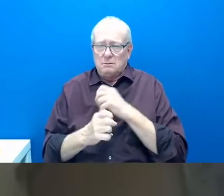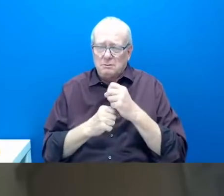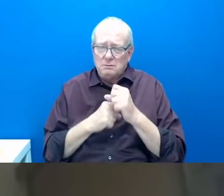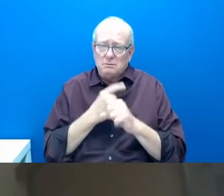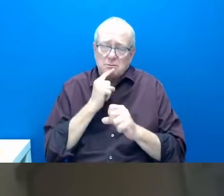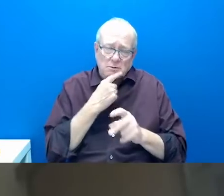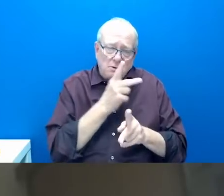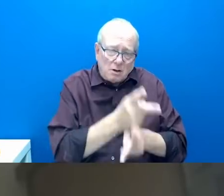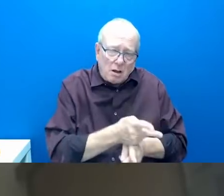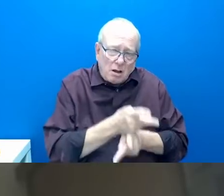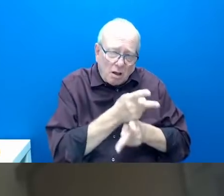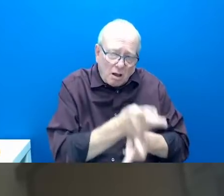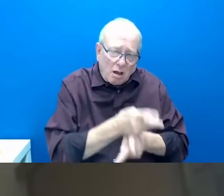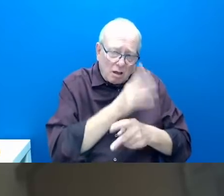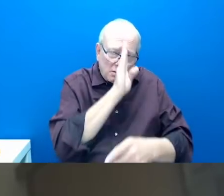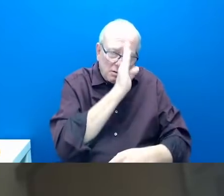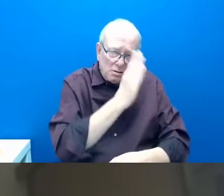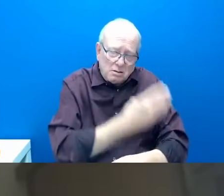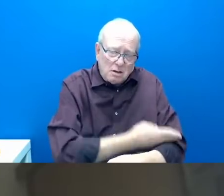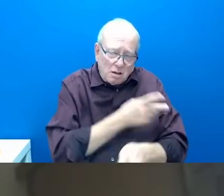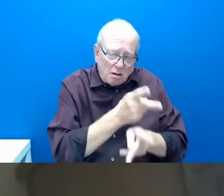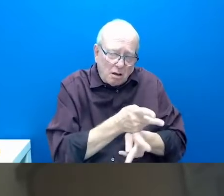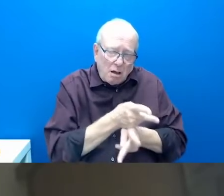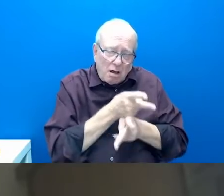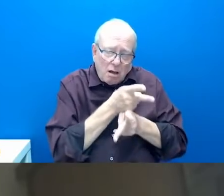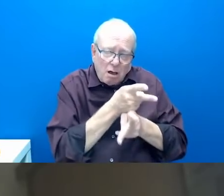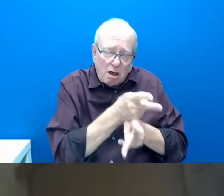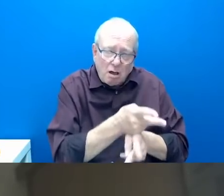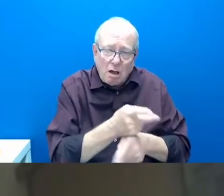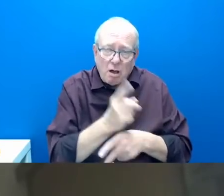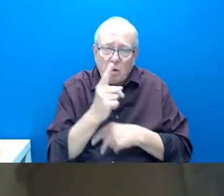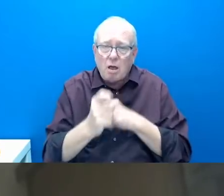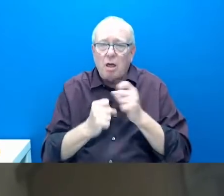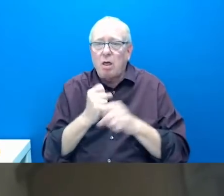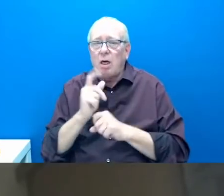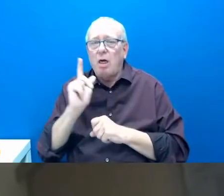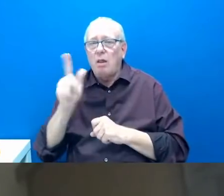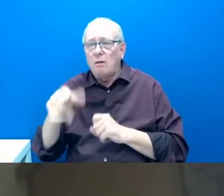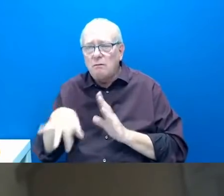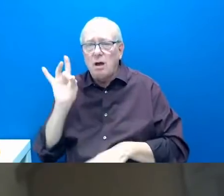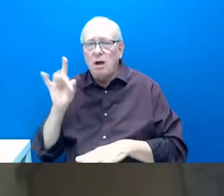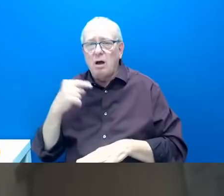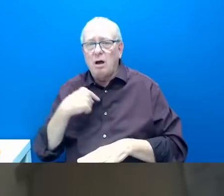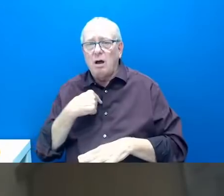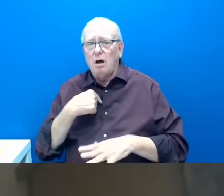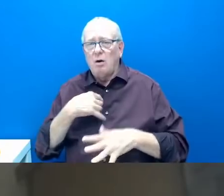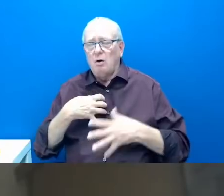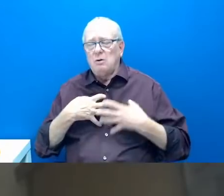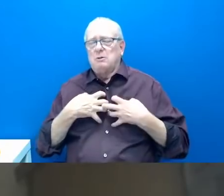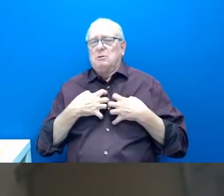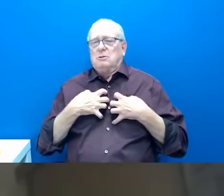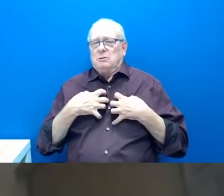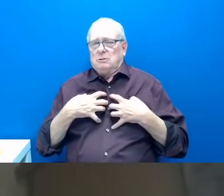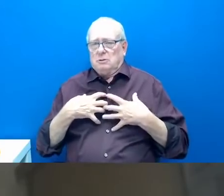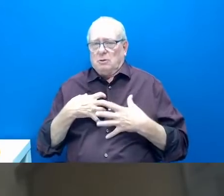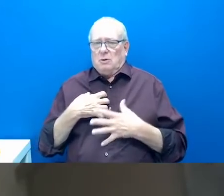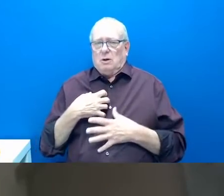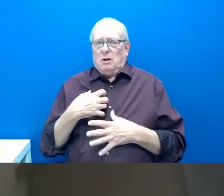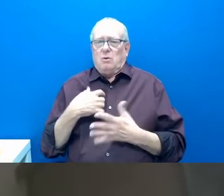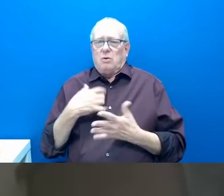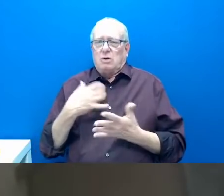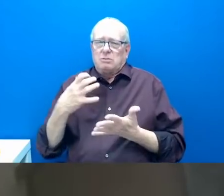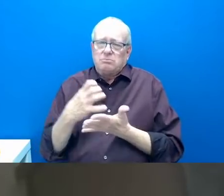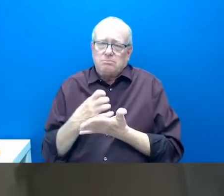care for my son. And I was kind of at a point, a year later, like I just